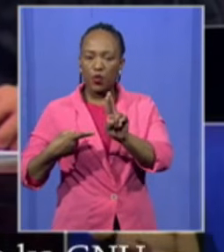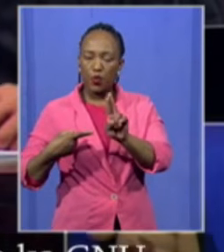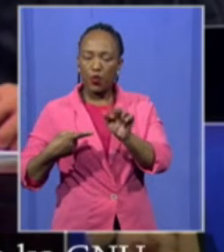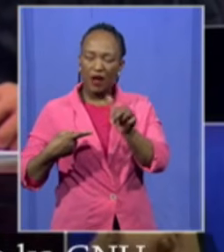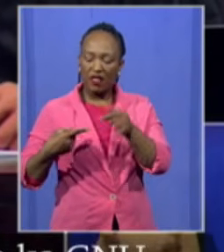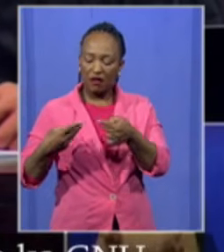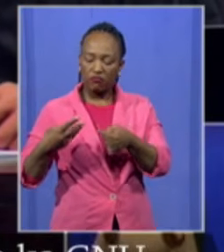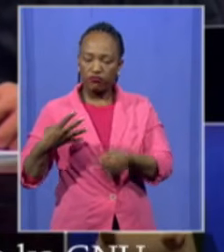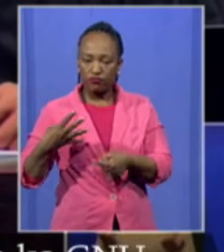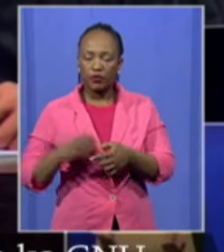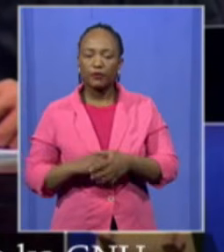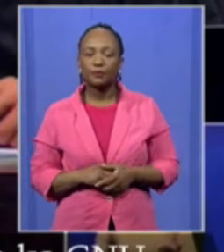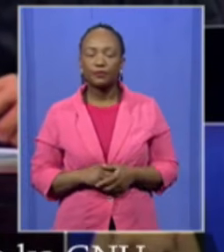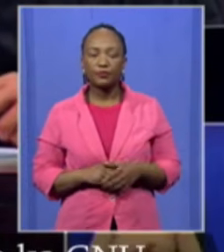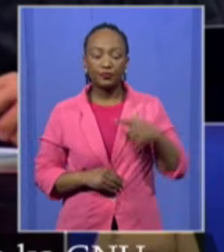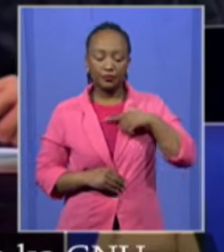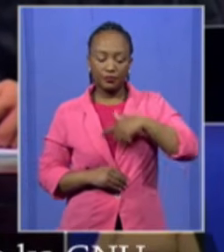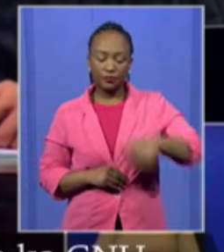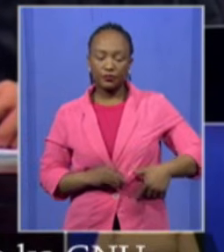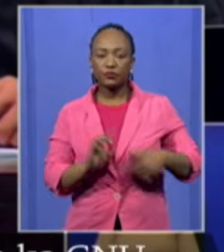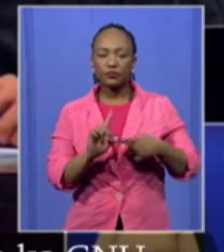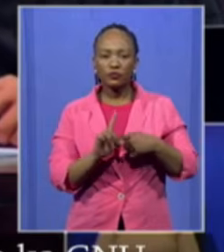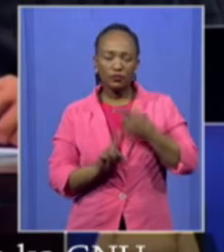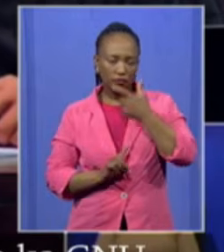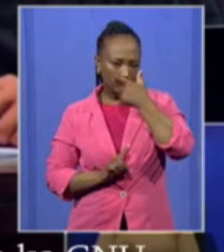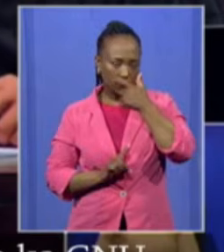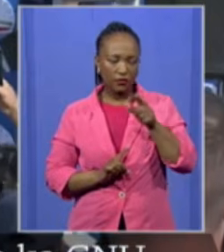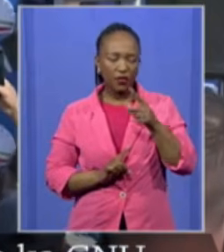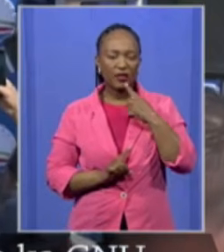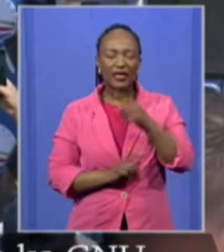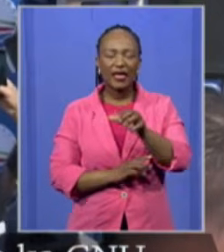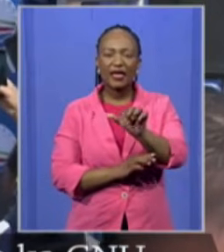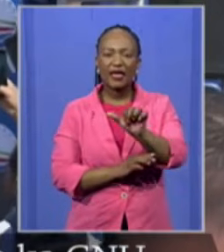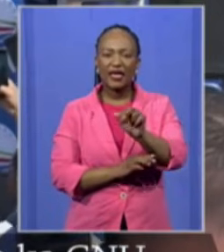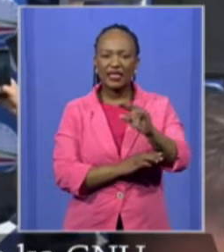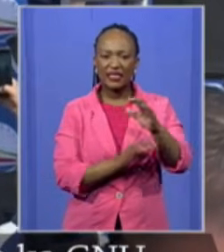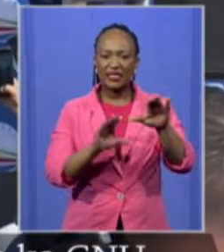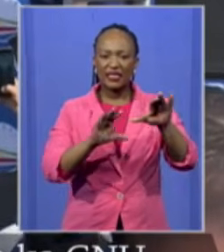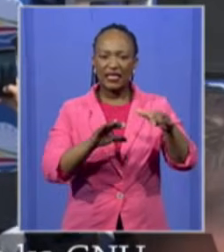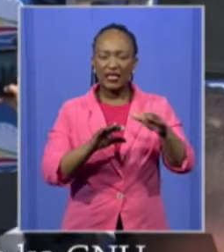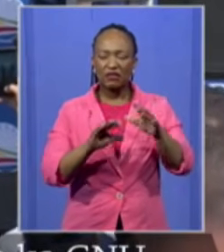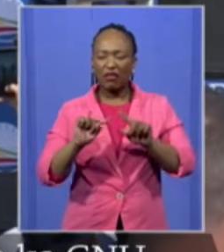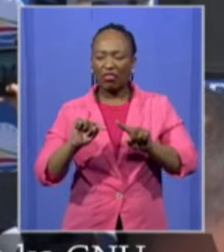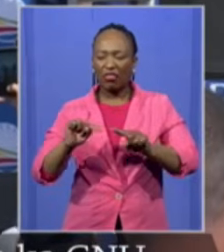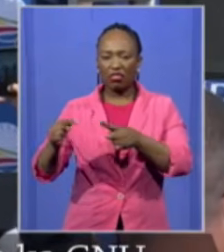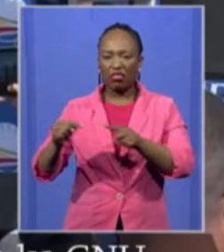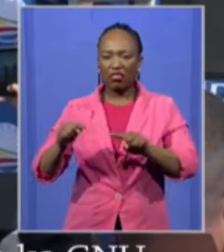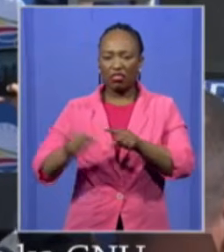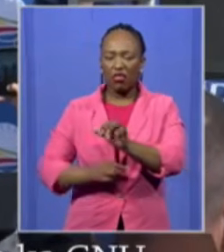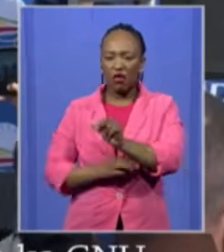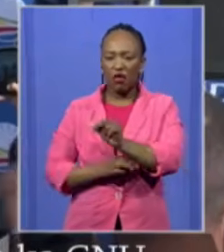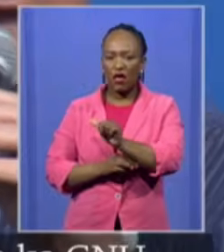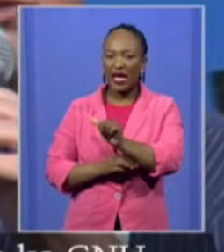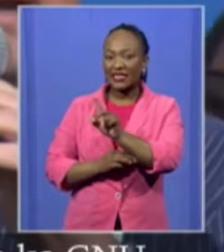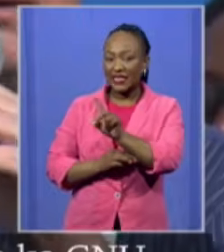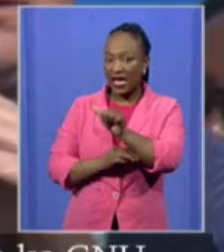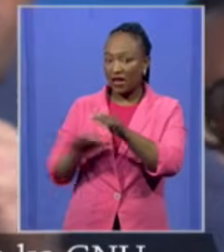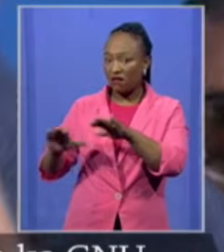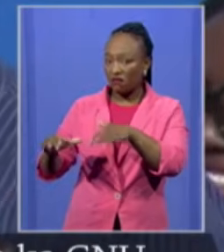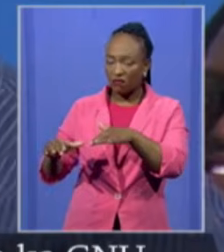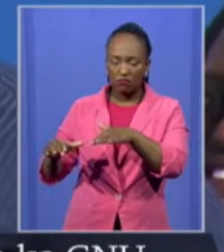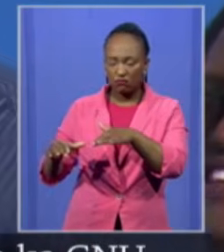Pejana Mopresidente Cyril Ramaphosa o ipoleditse ho mokga wa habo hore o se sitise DA mme o re DA e lokela go nka